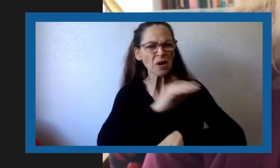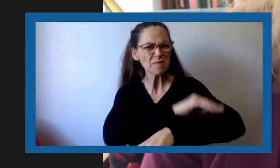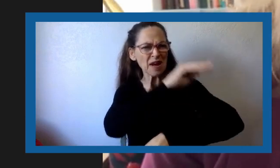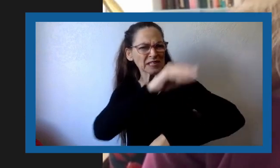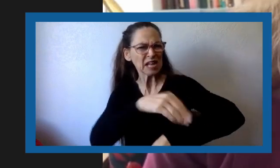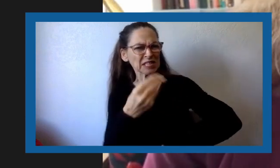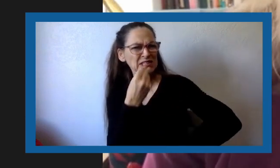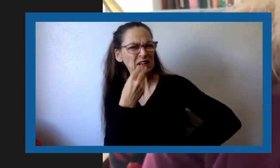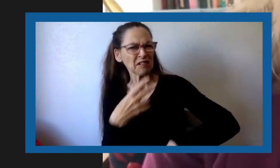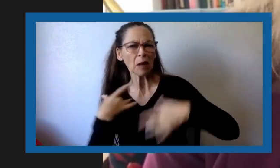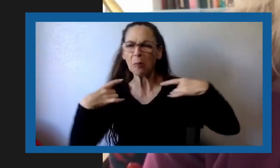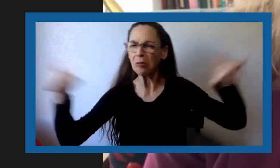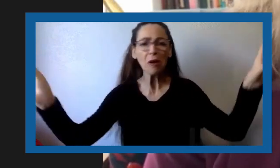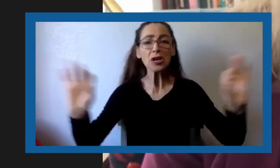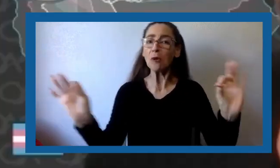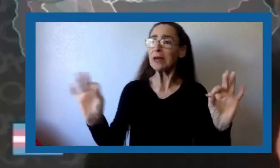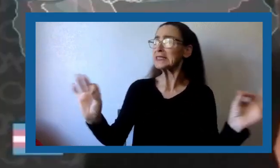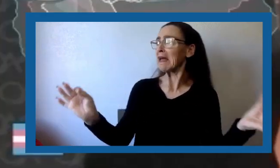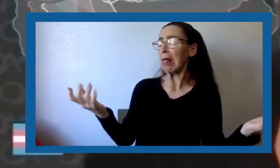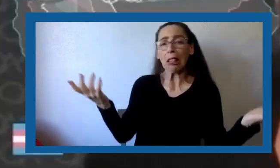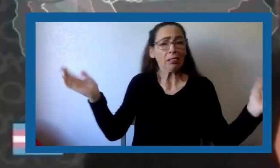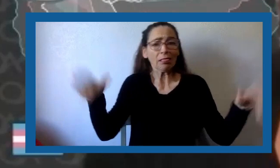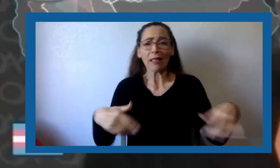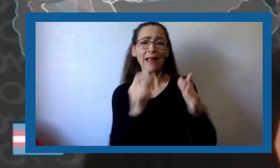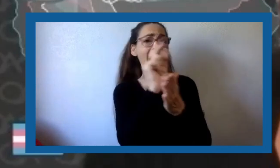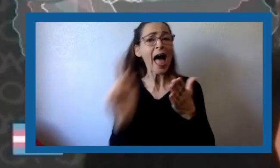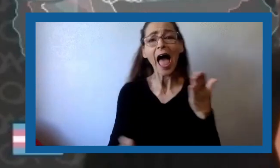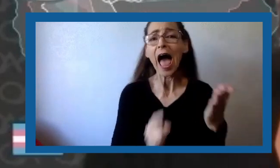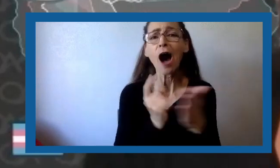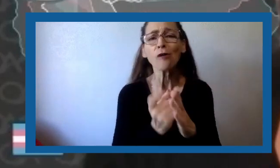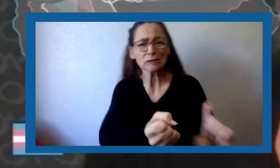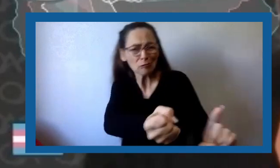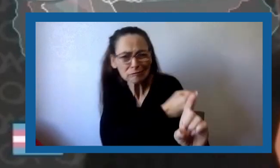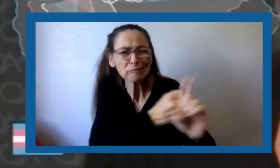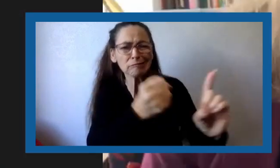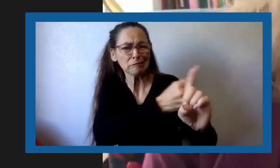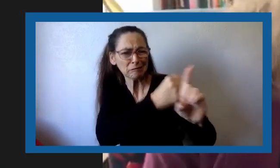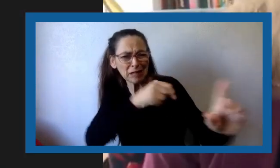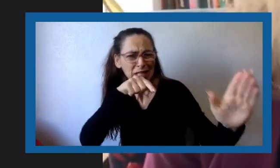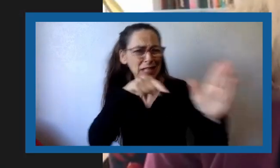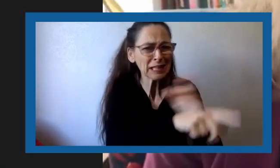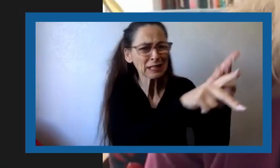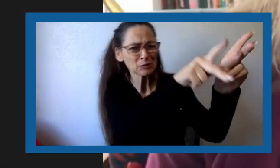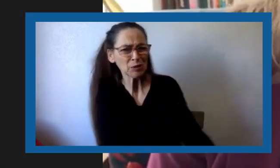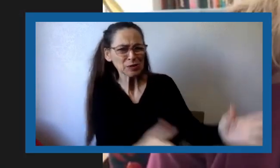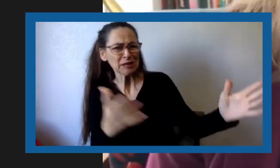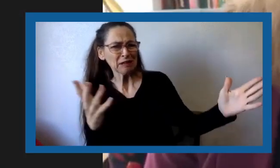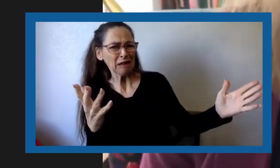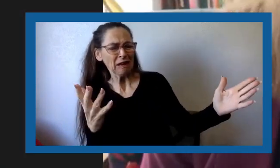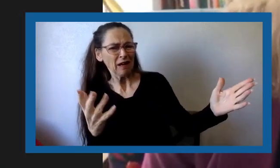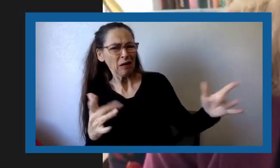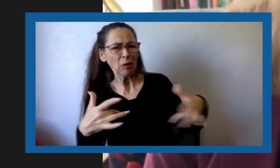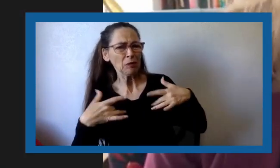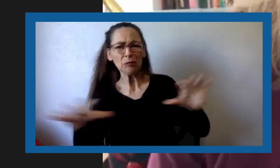if nothing had happened, as if they hadn't spent hours brutalizing this person, killing this person,